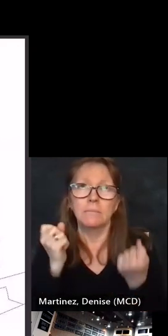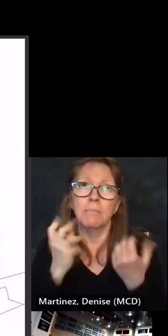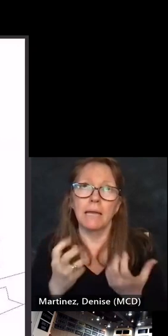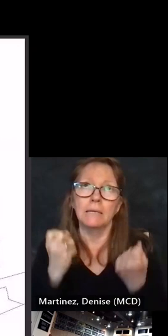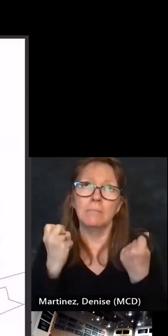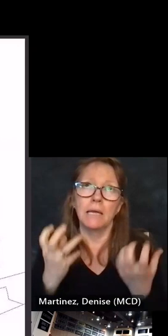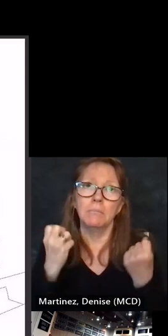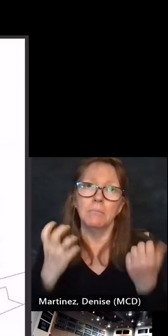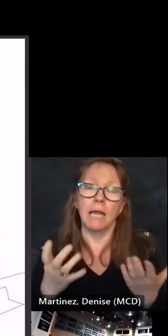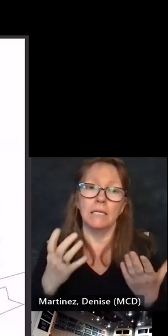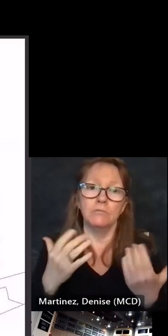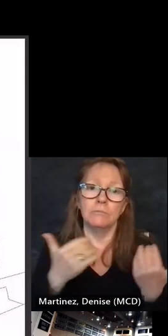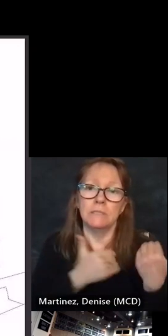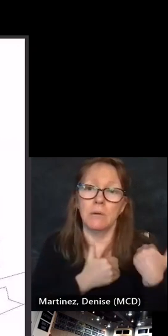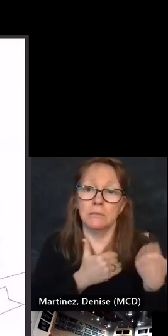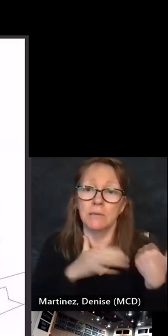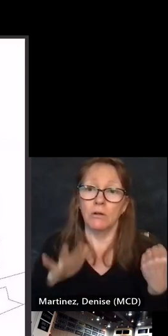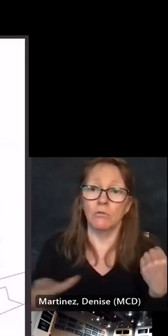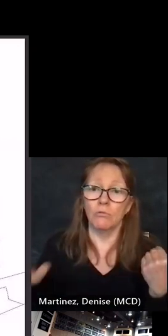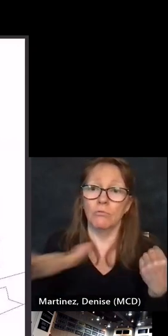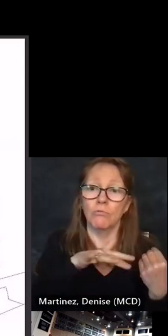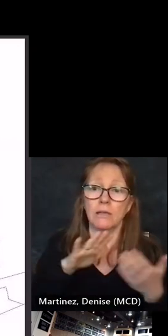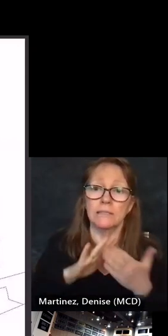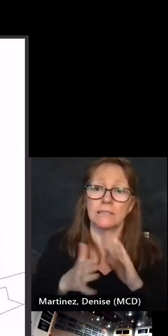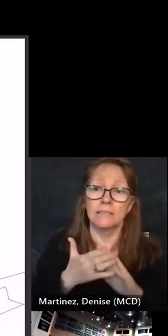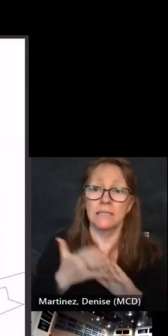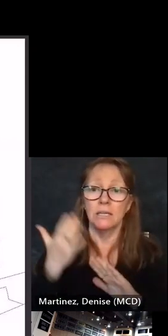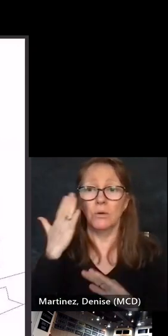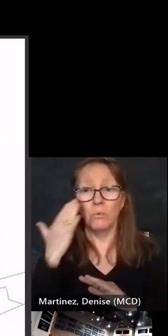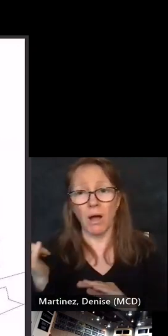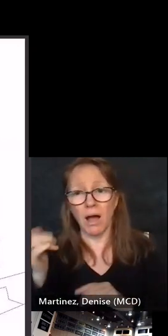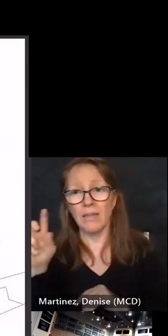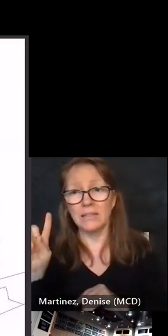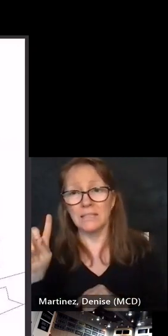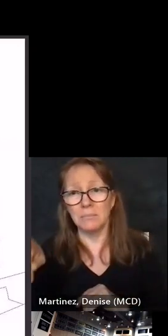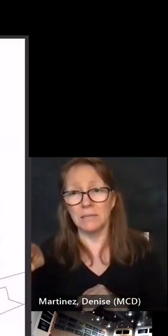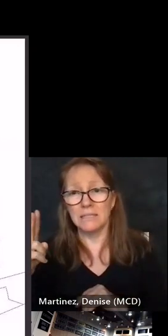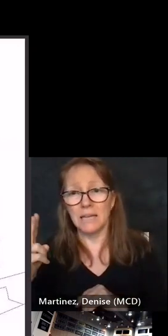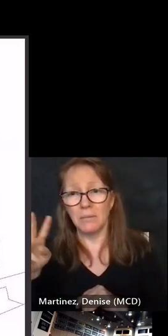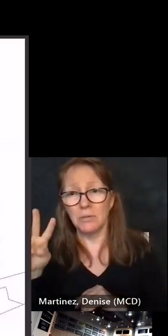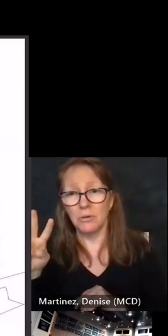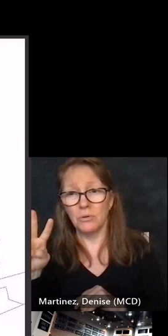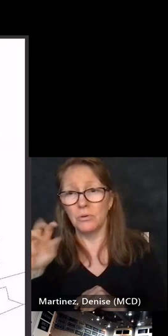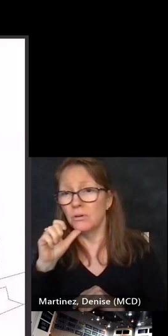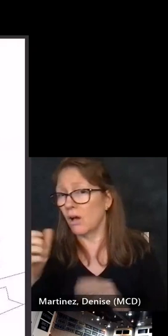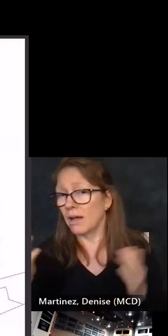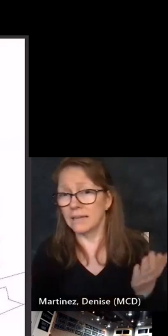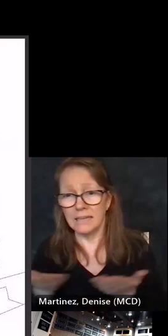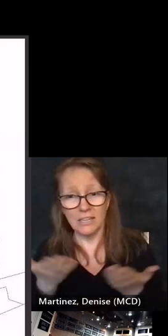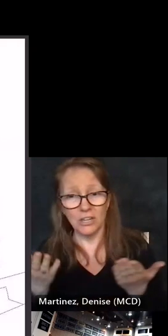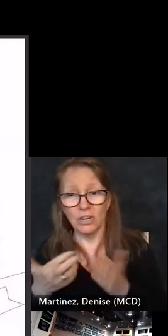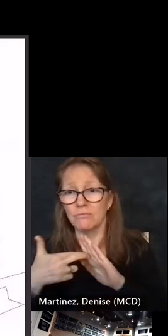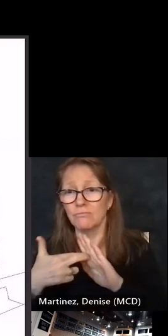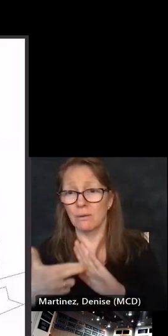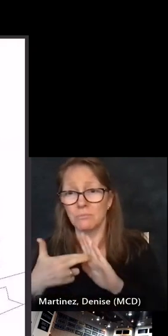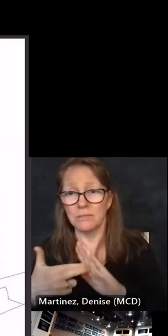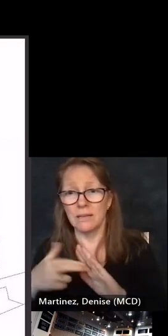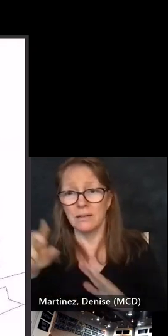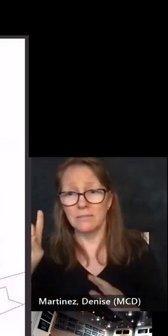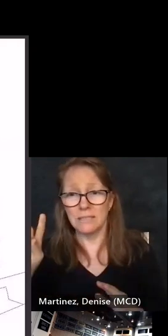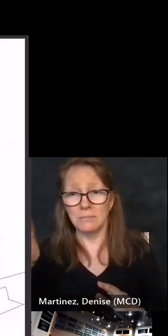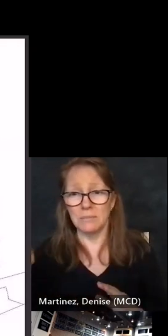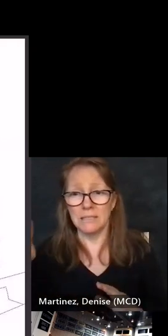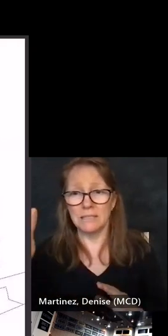across the city. Why is the DPW not here tonight? Representative of the DPW, if